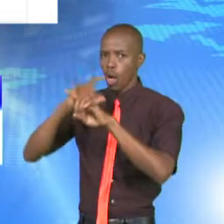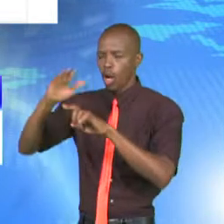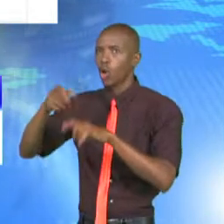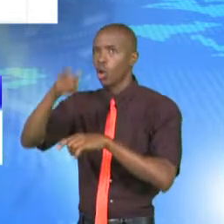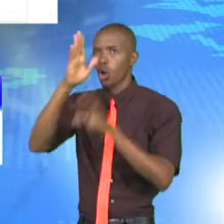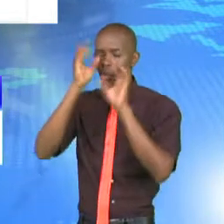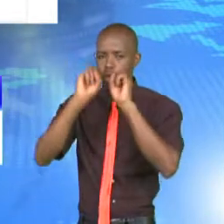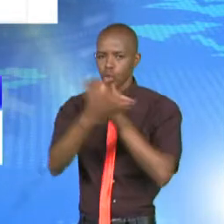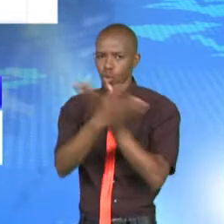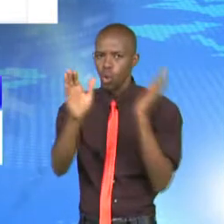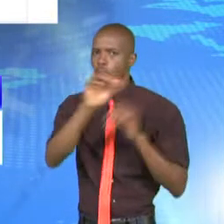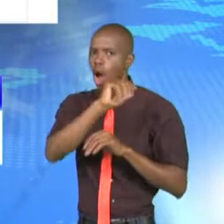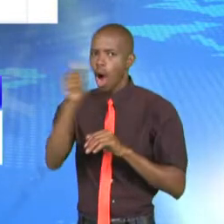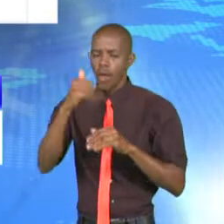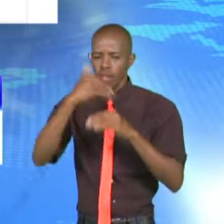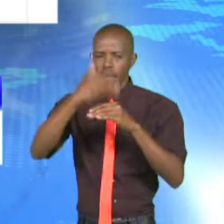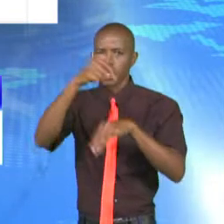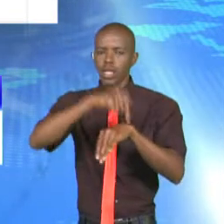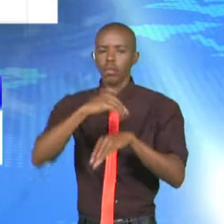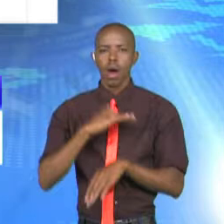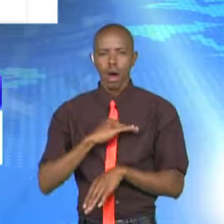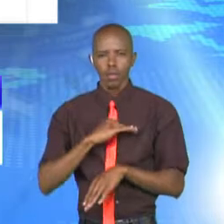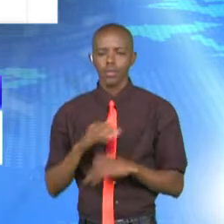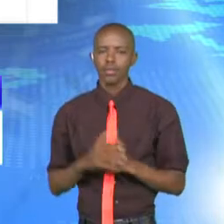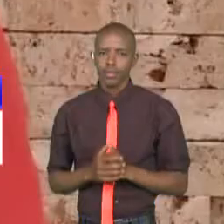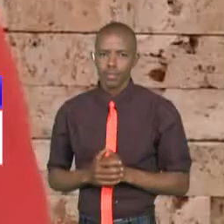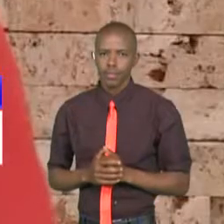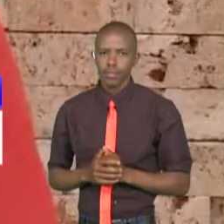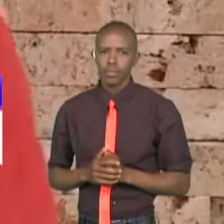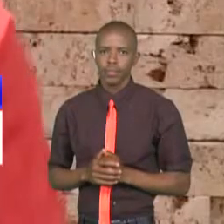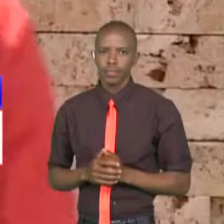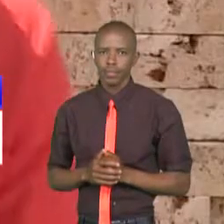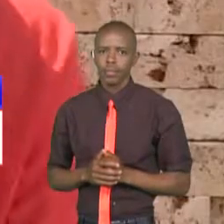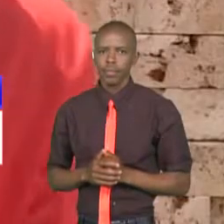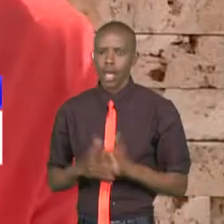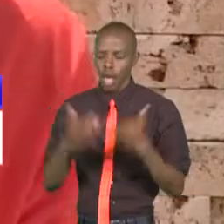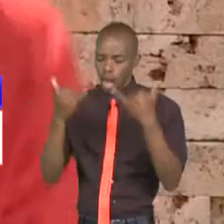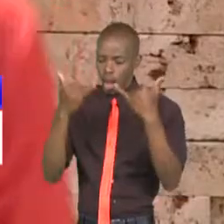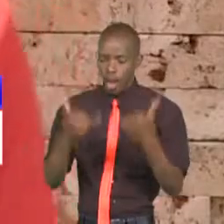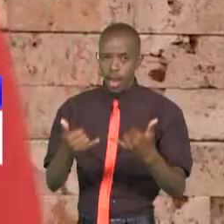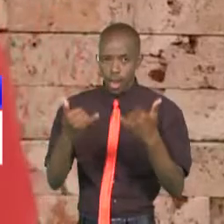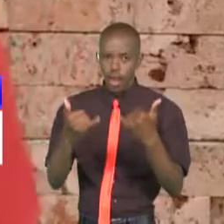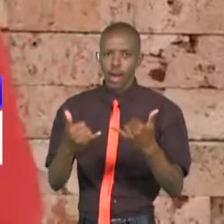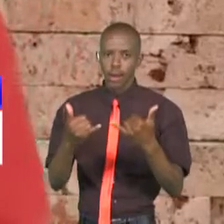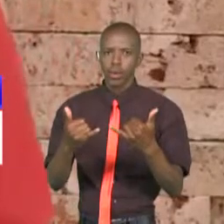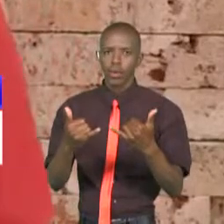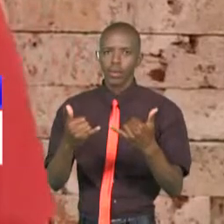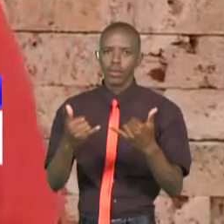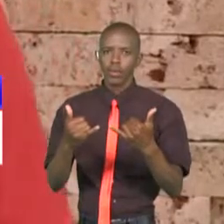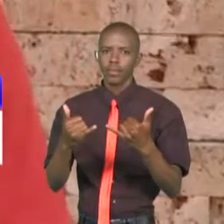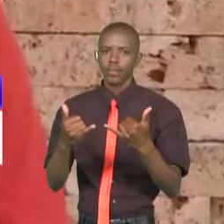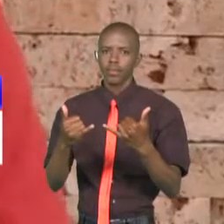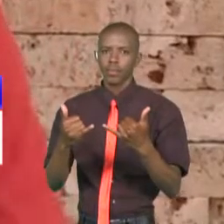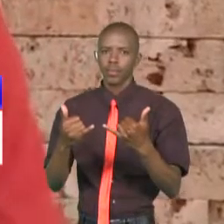awabariki. To others, there is next time." End of quote. Nimechukua nafasi hii